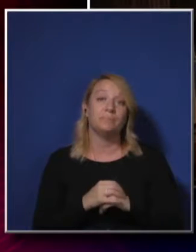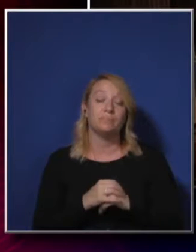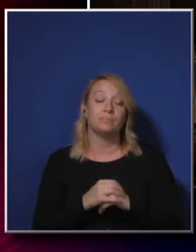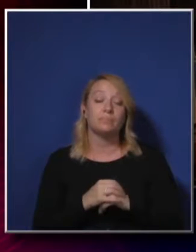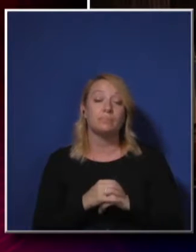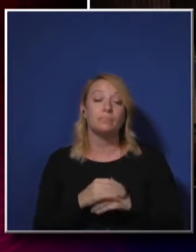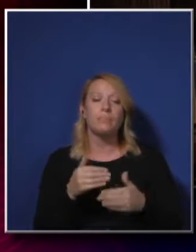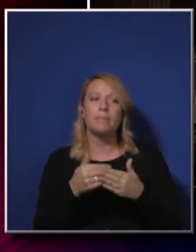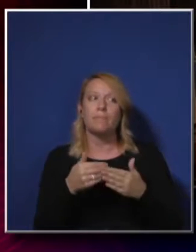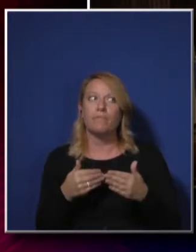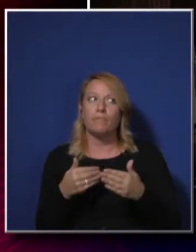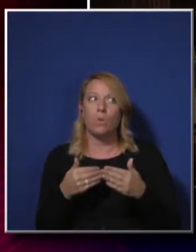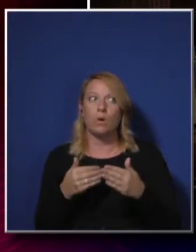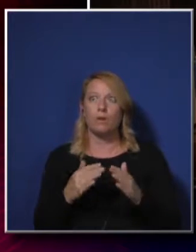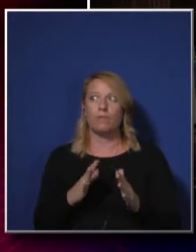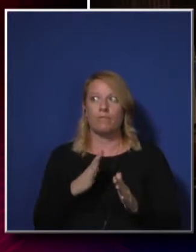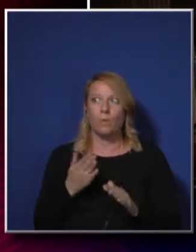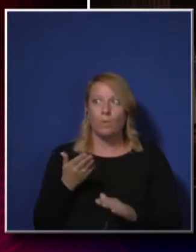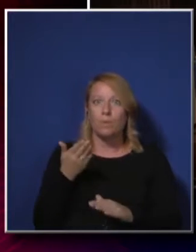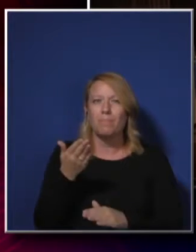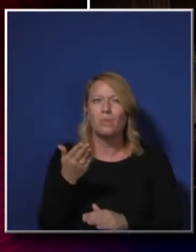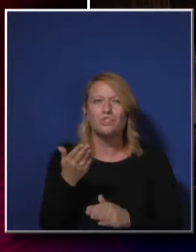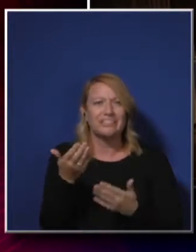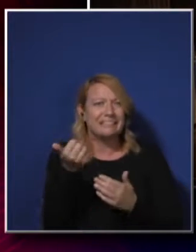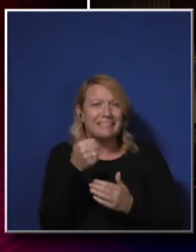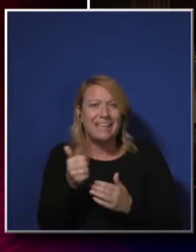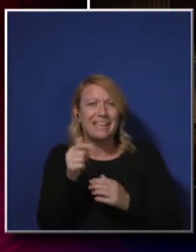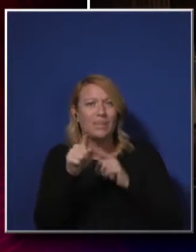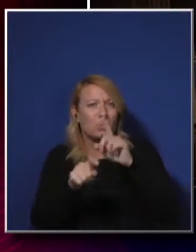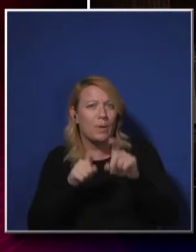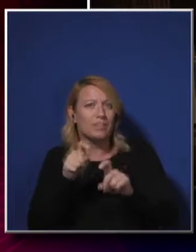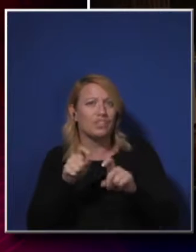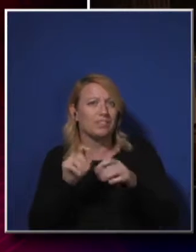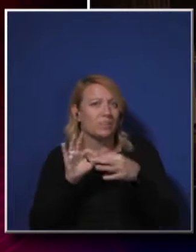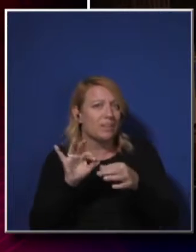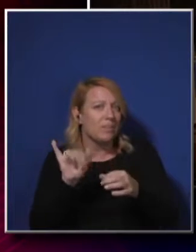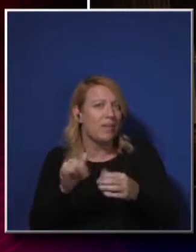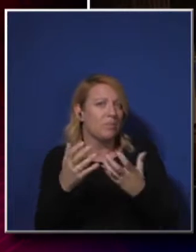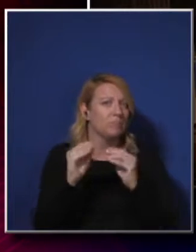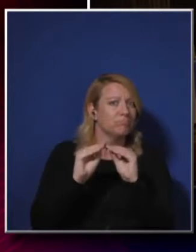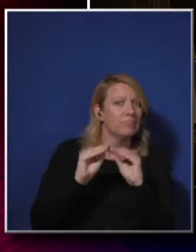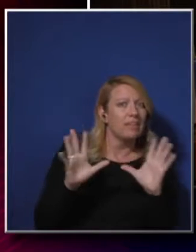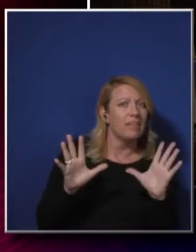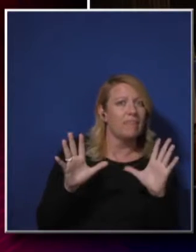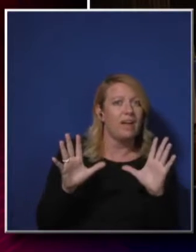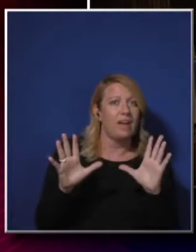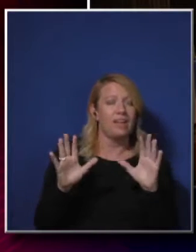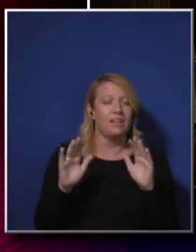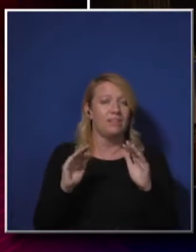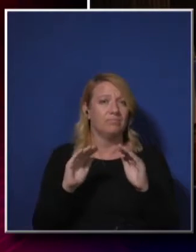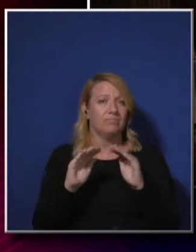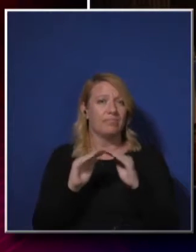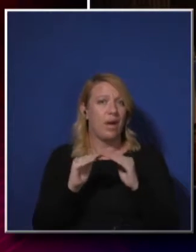I formally make that motion, does anyone have any questions about that procedural aspect?